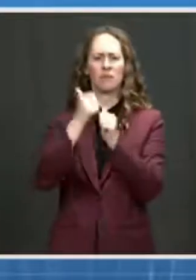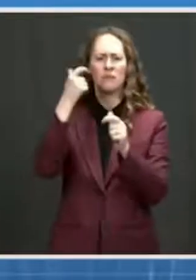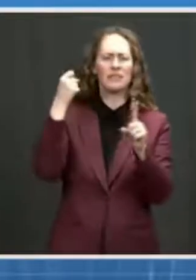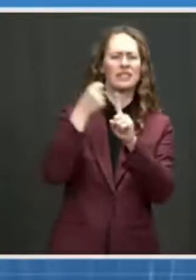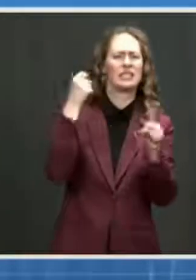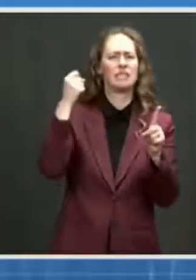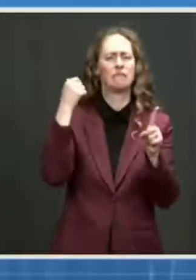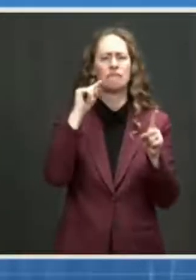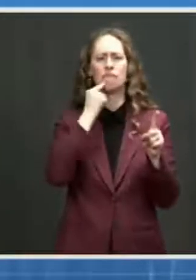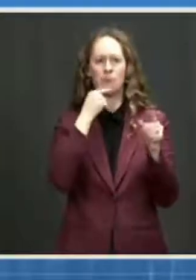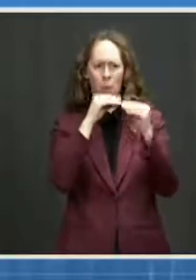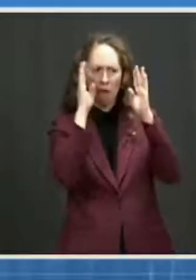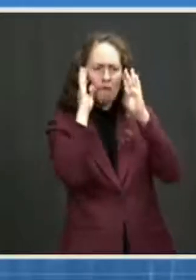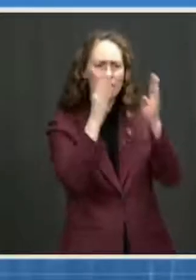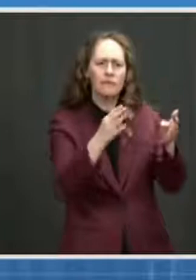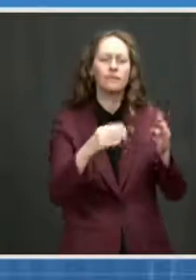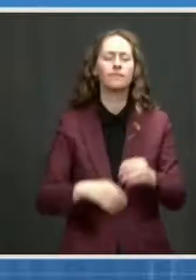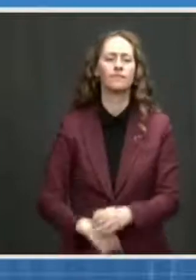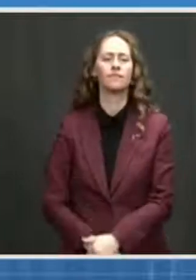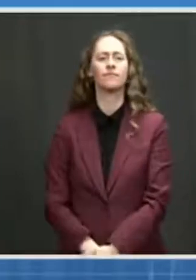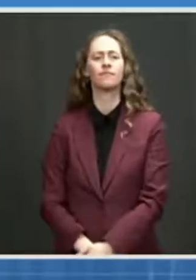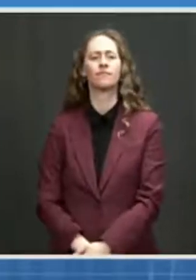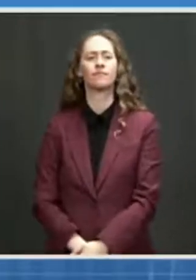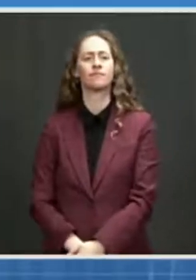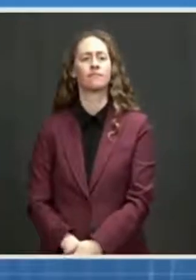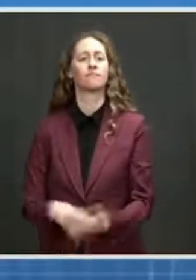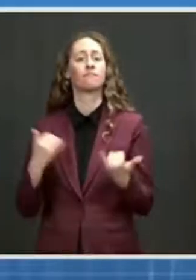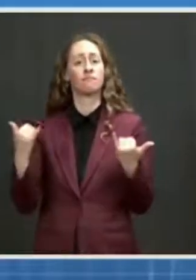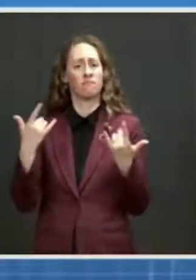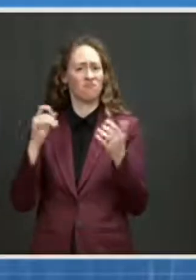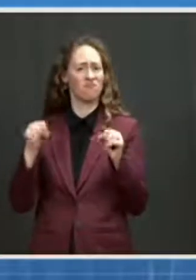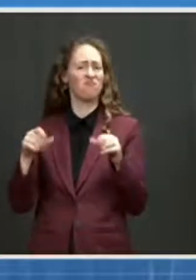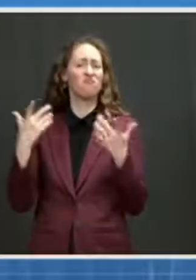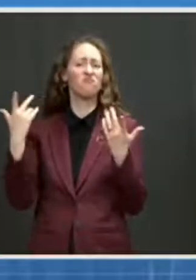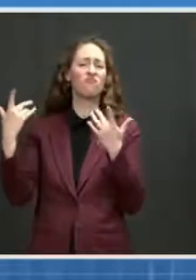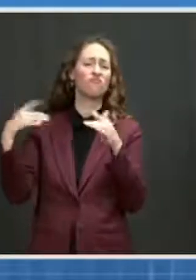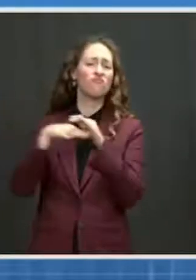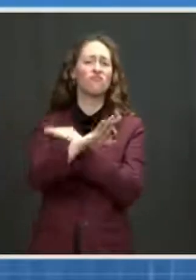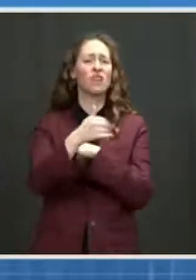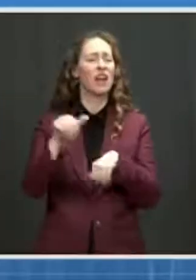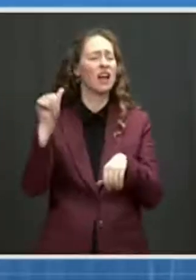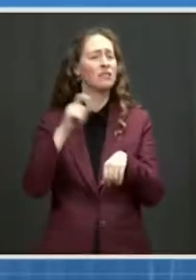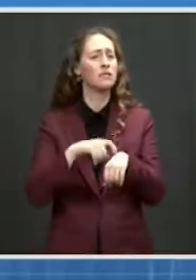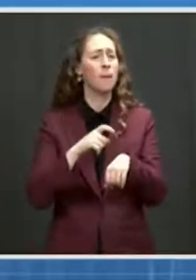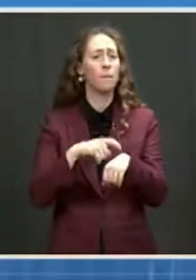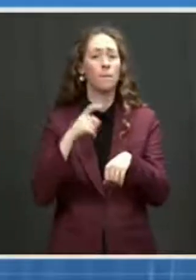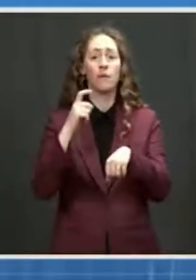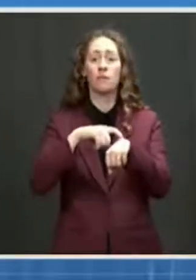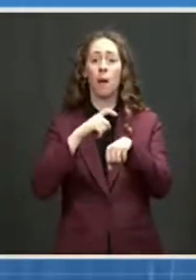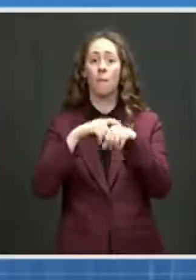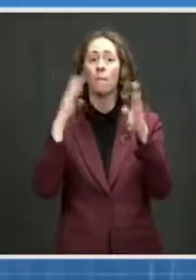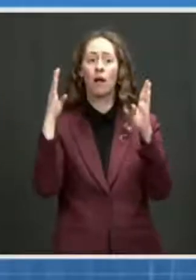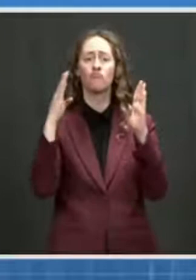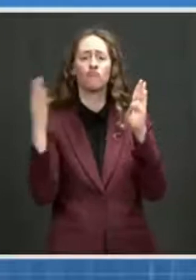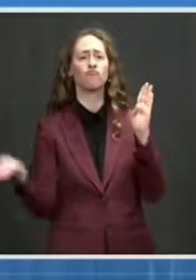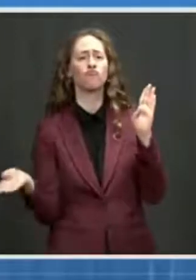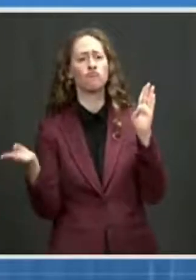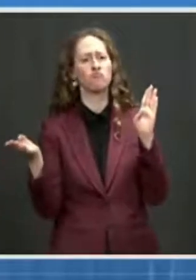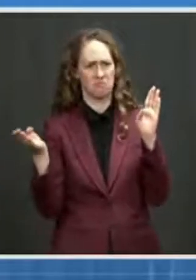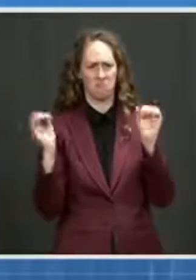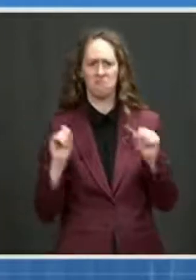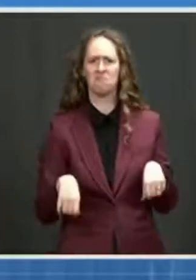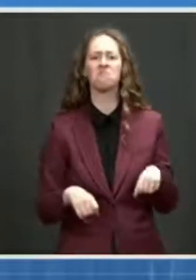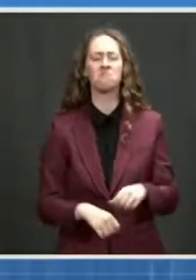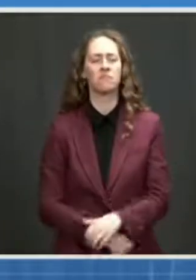pharmacies are now accepting walk-in appointments and have extended their hours. Starting this week, thousands of